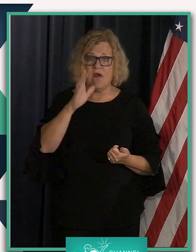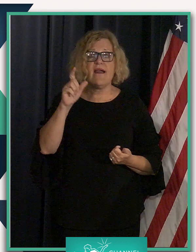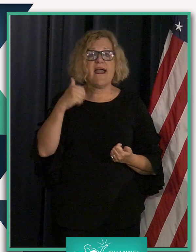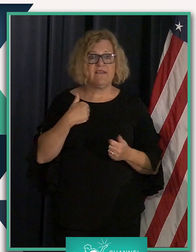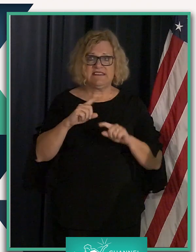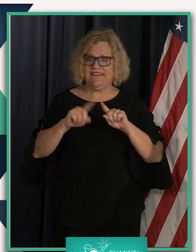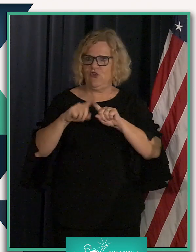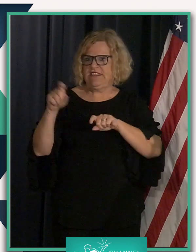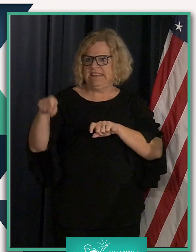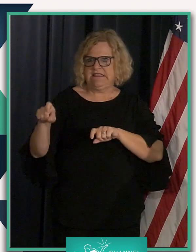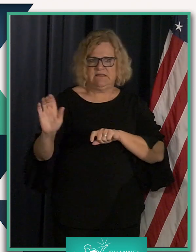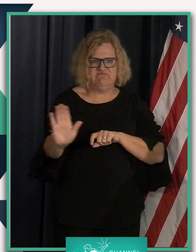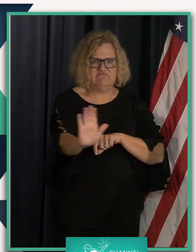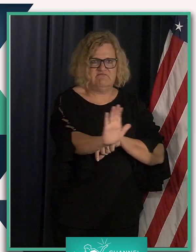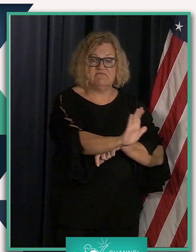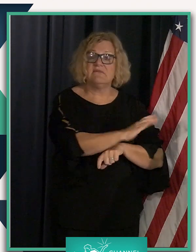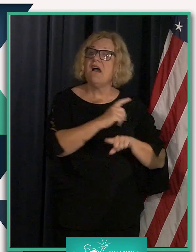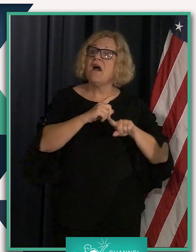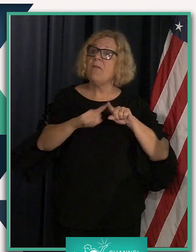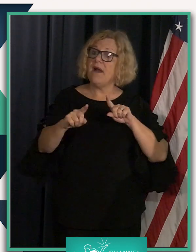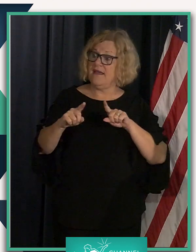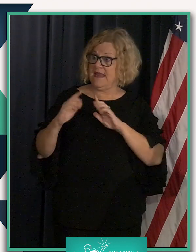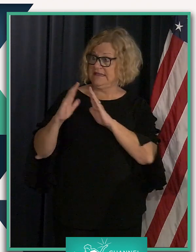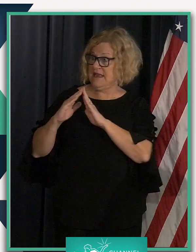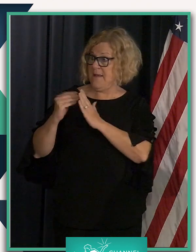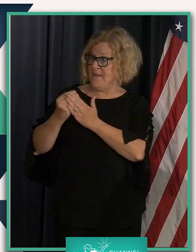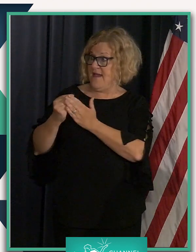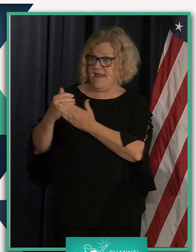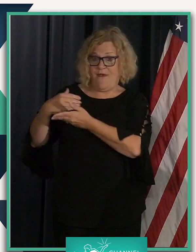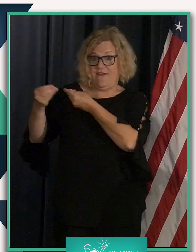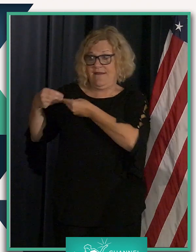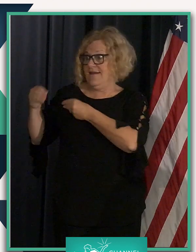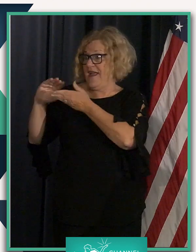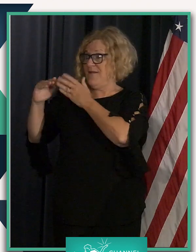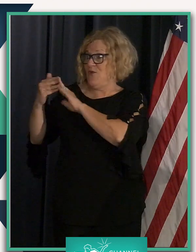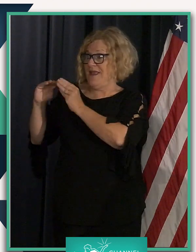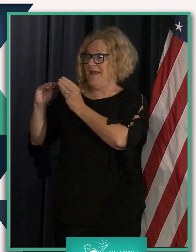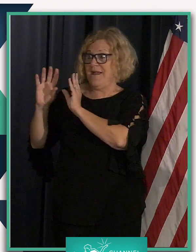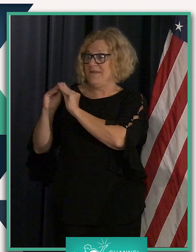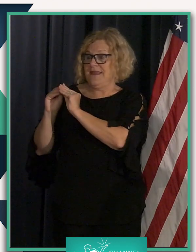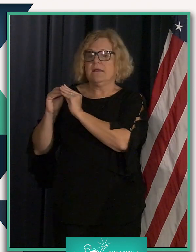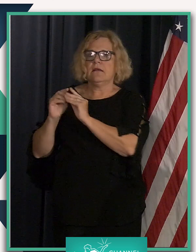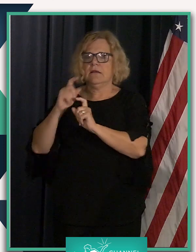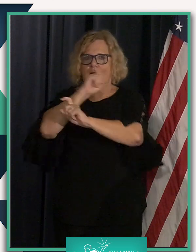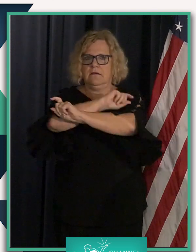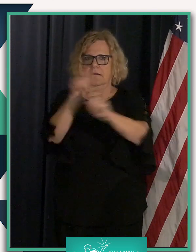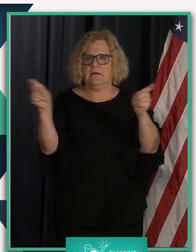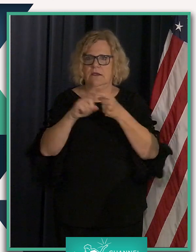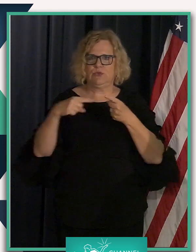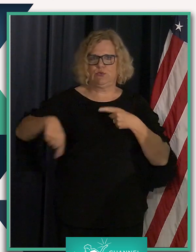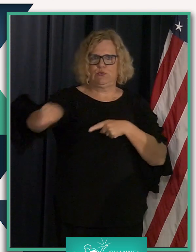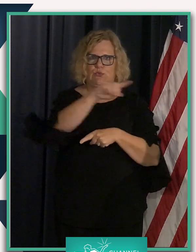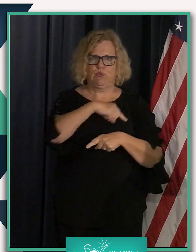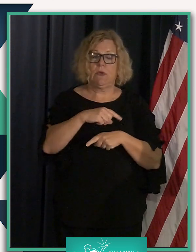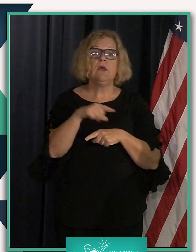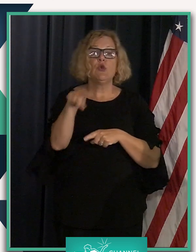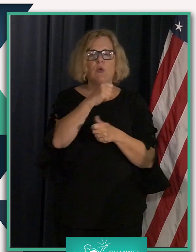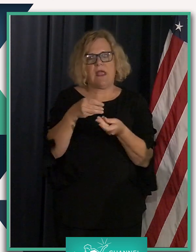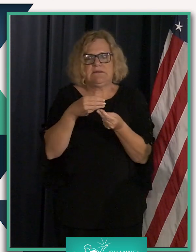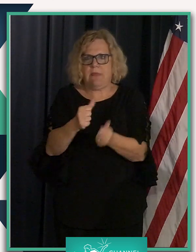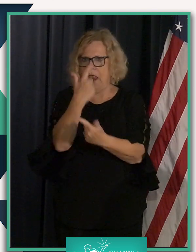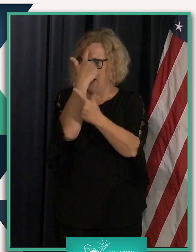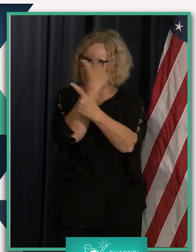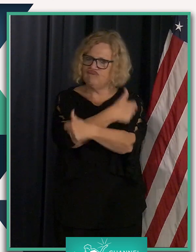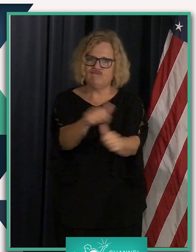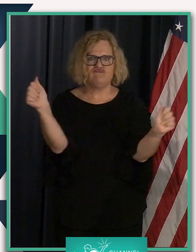have different needs. But unlike the city money where we had to have a lot of community meetings, this money goes directly to you. And you can spend it